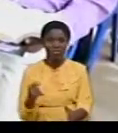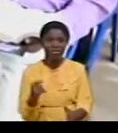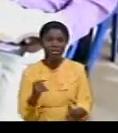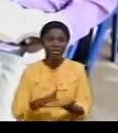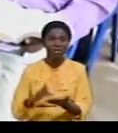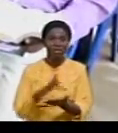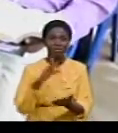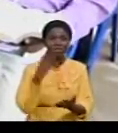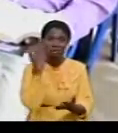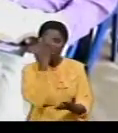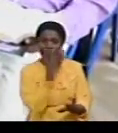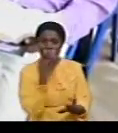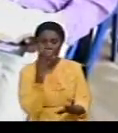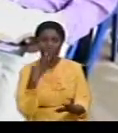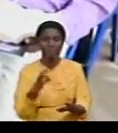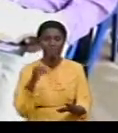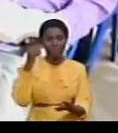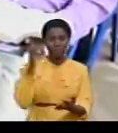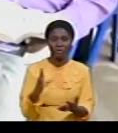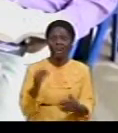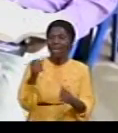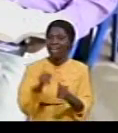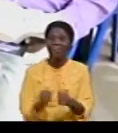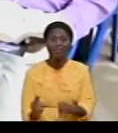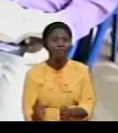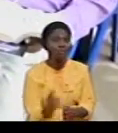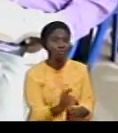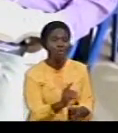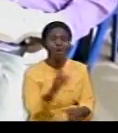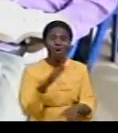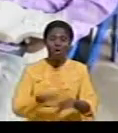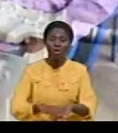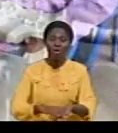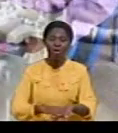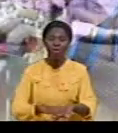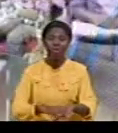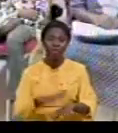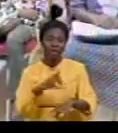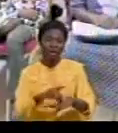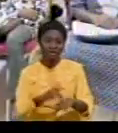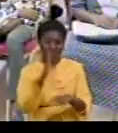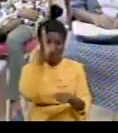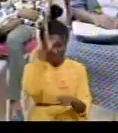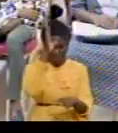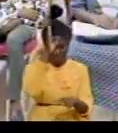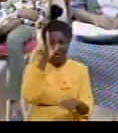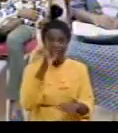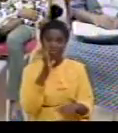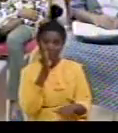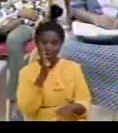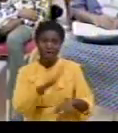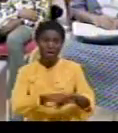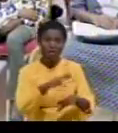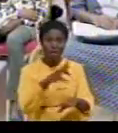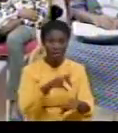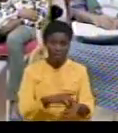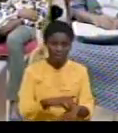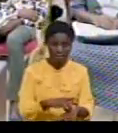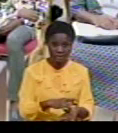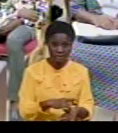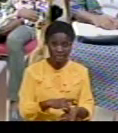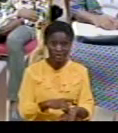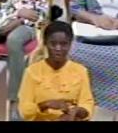God. Everyone on earth, every father on earth, every mother on